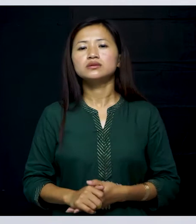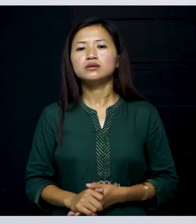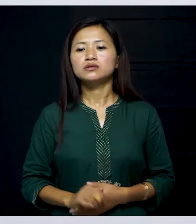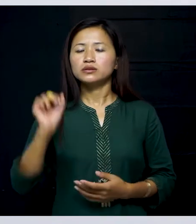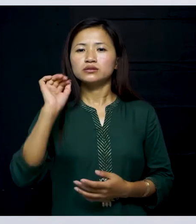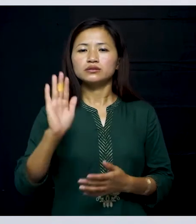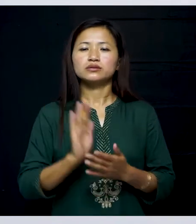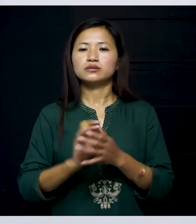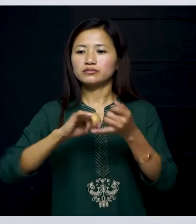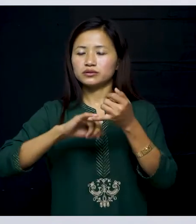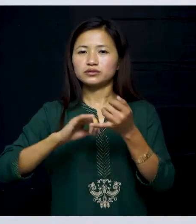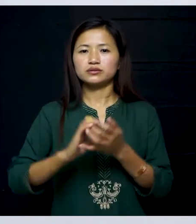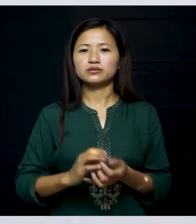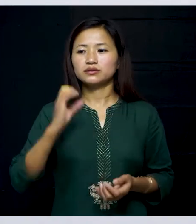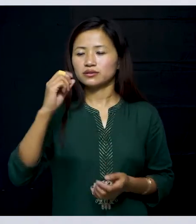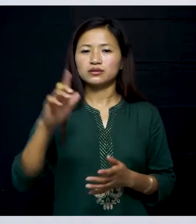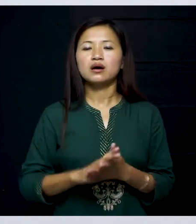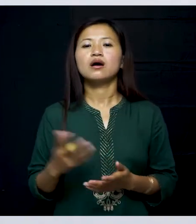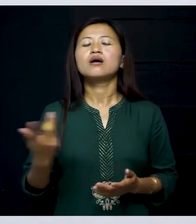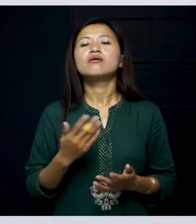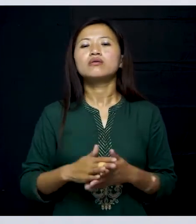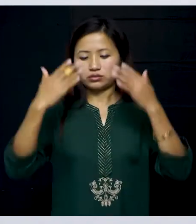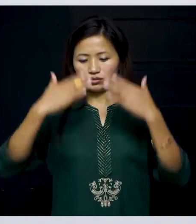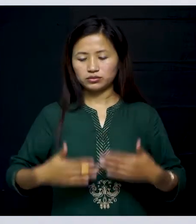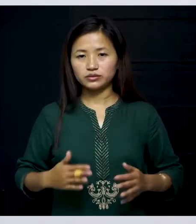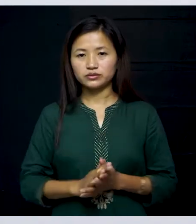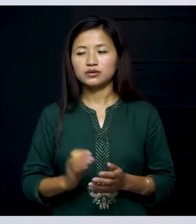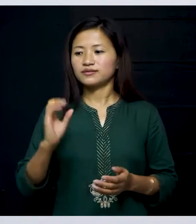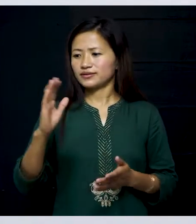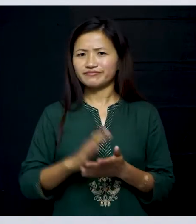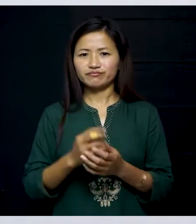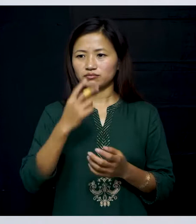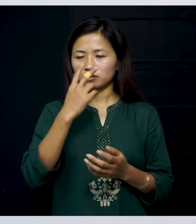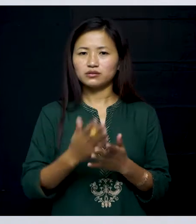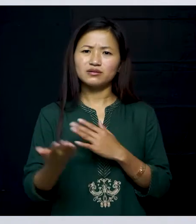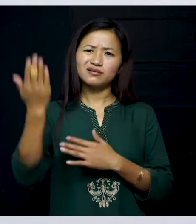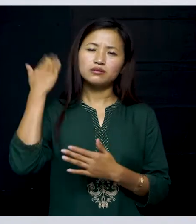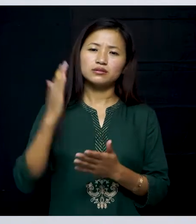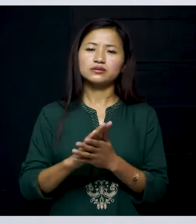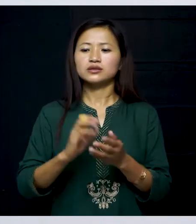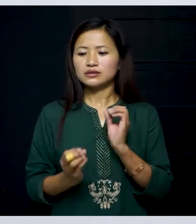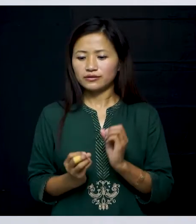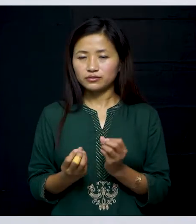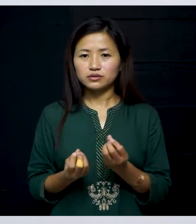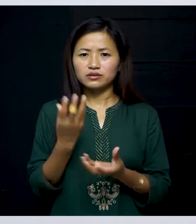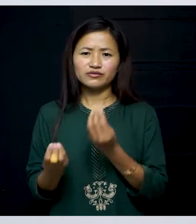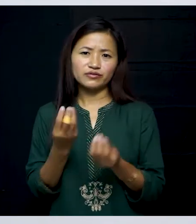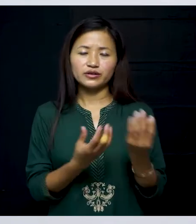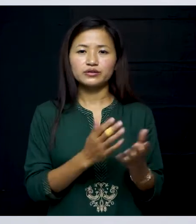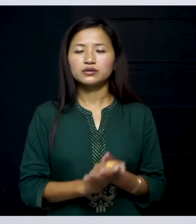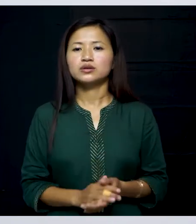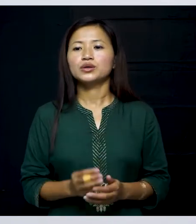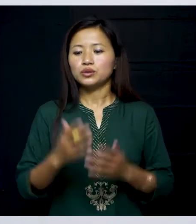In your SS classes, you have learned about how human beings discovered fire. Earlier, human beings do not eat